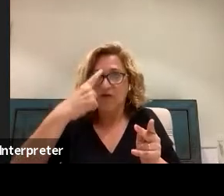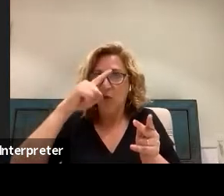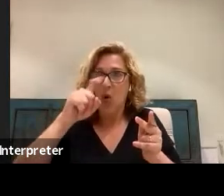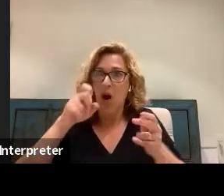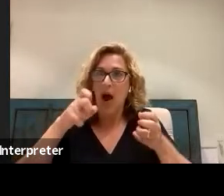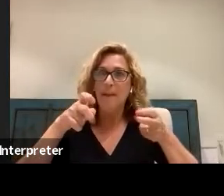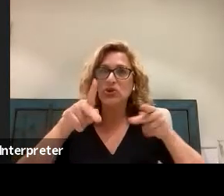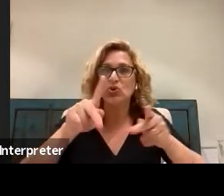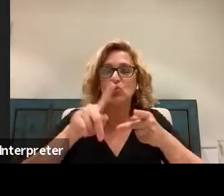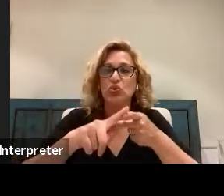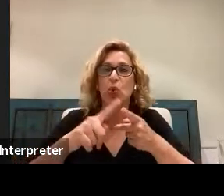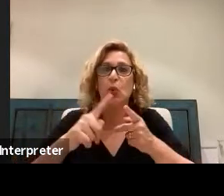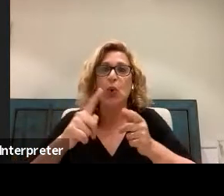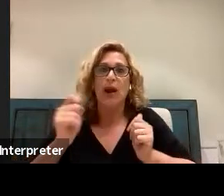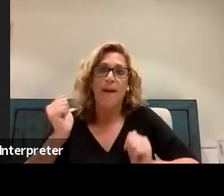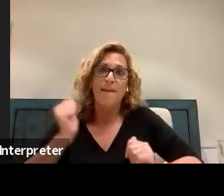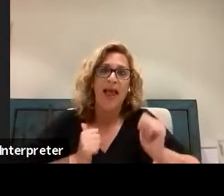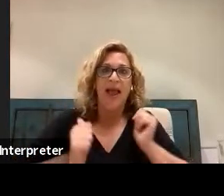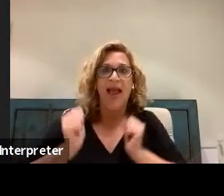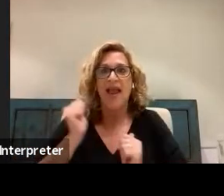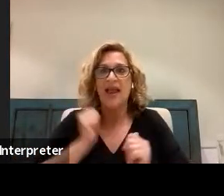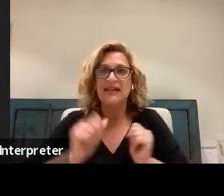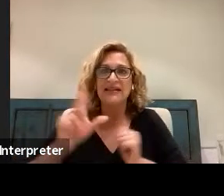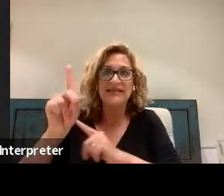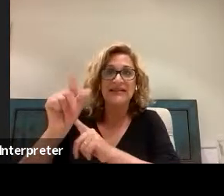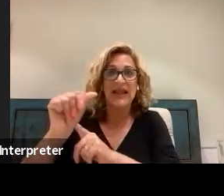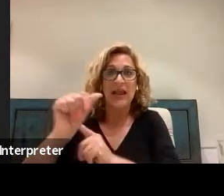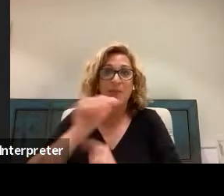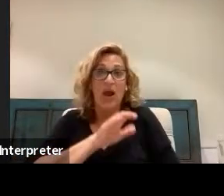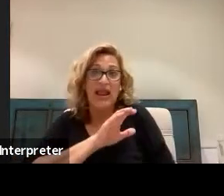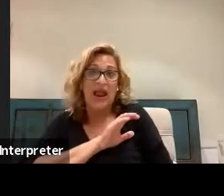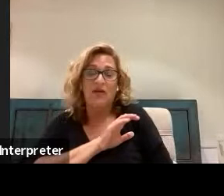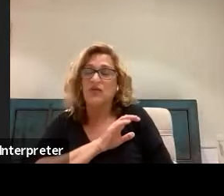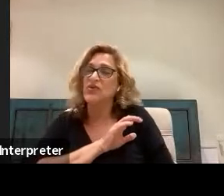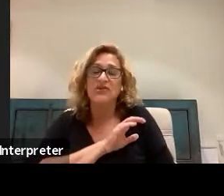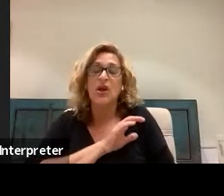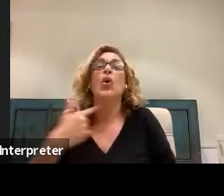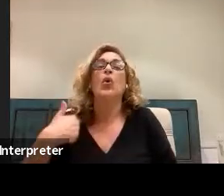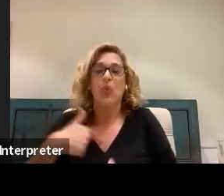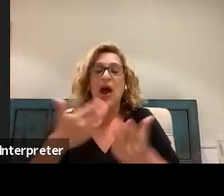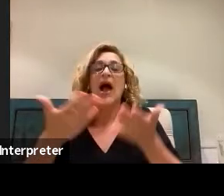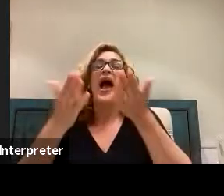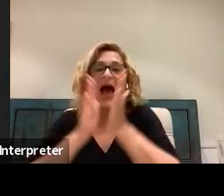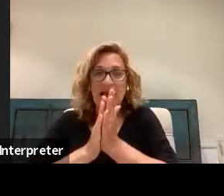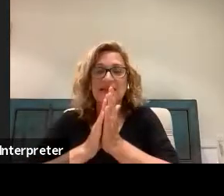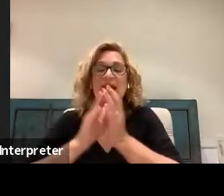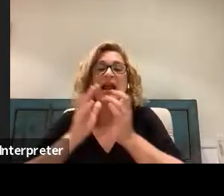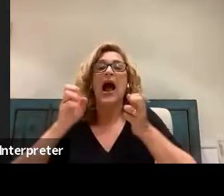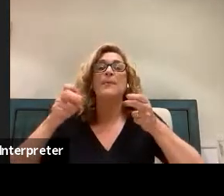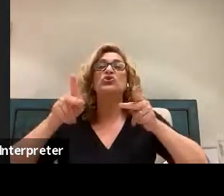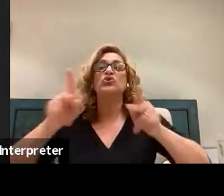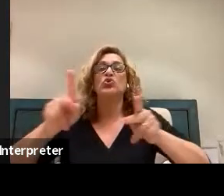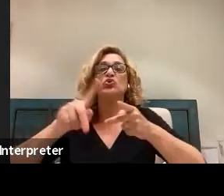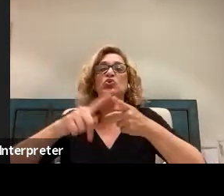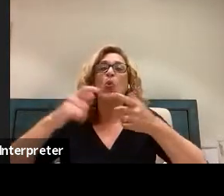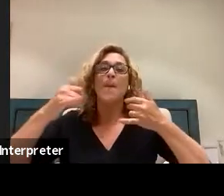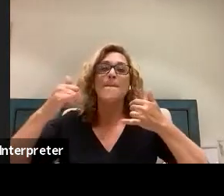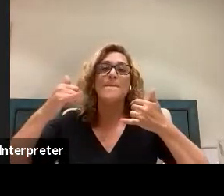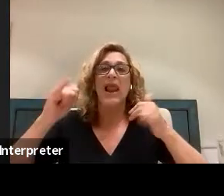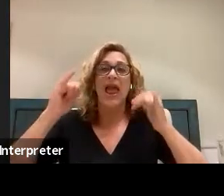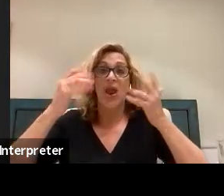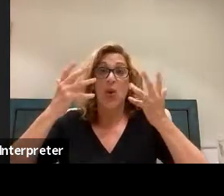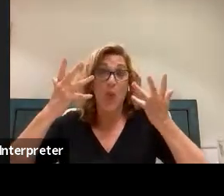play disabled characters, and we're asking for opportunities to play characters, period,